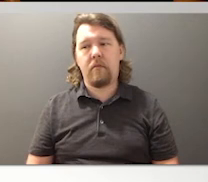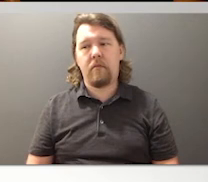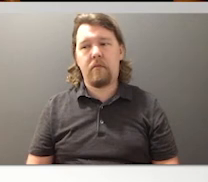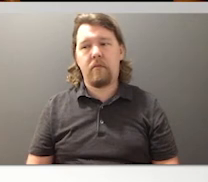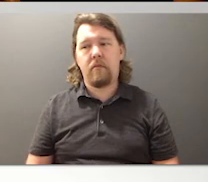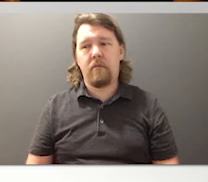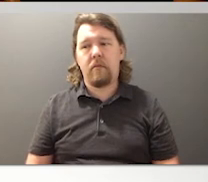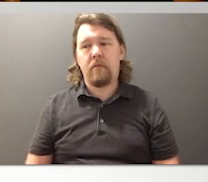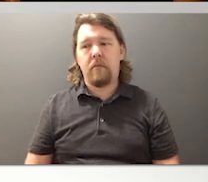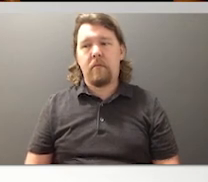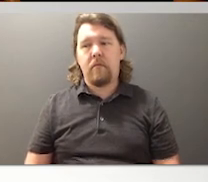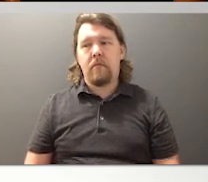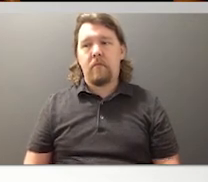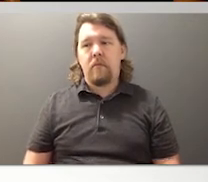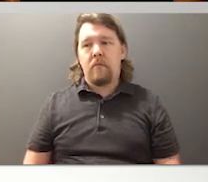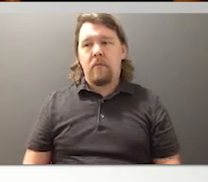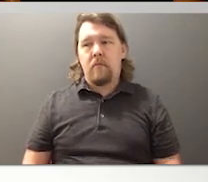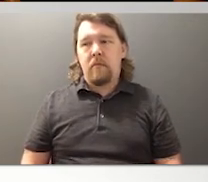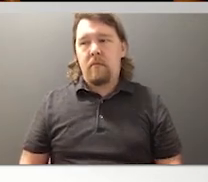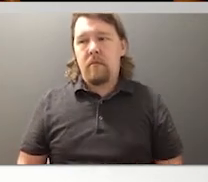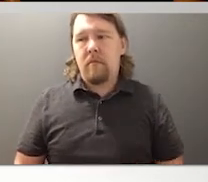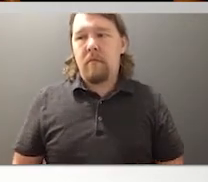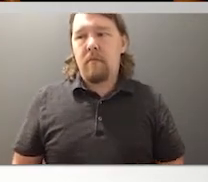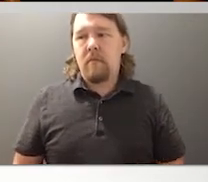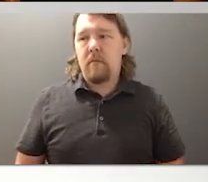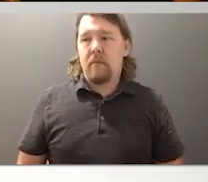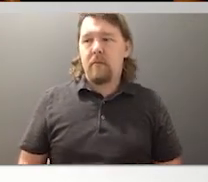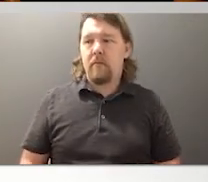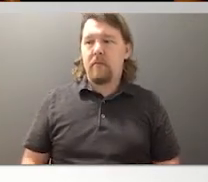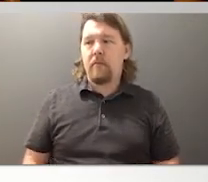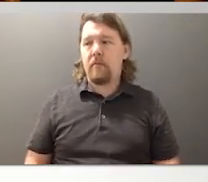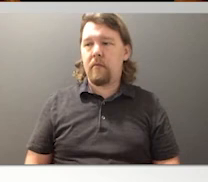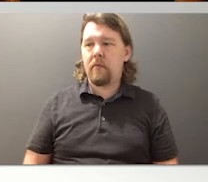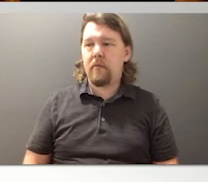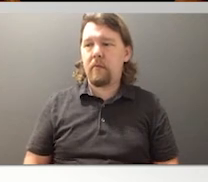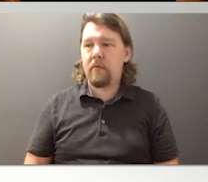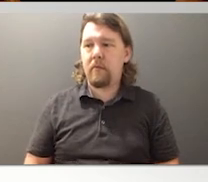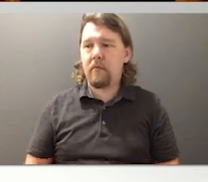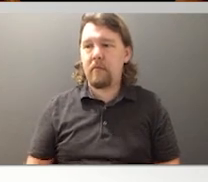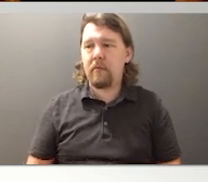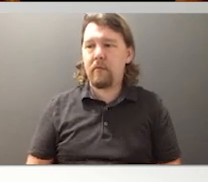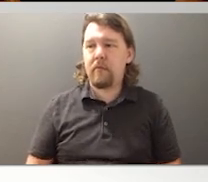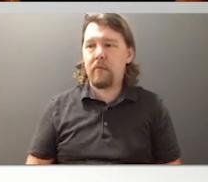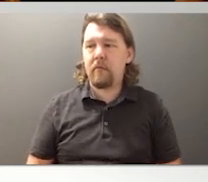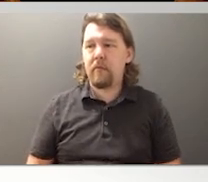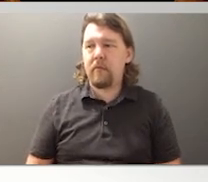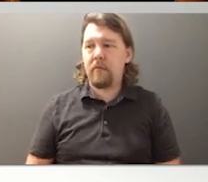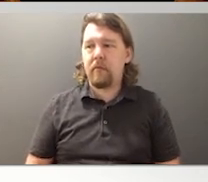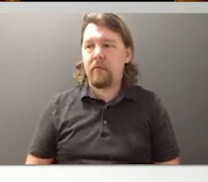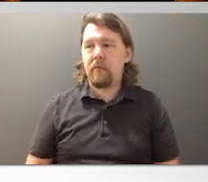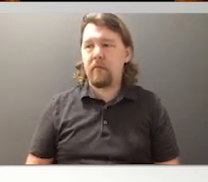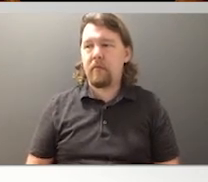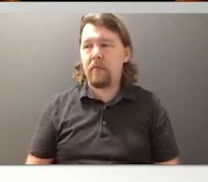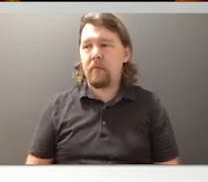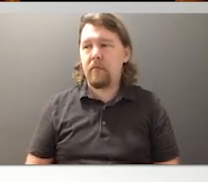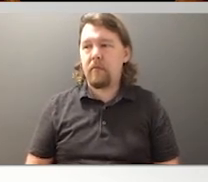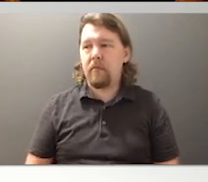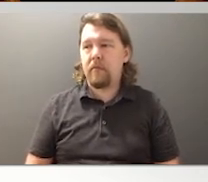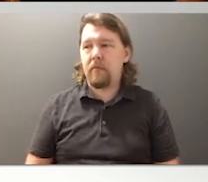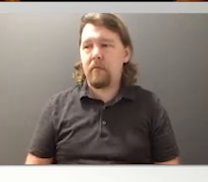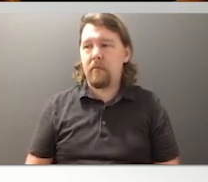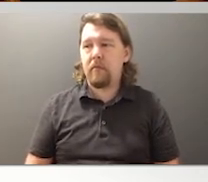not compliant, just contact us and we'll try to work with the district on your behalf. But contact the district, ESC office